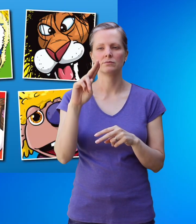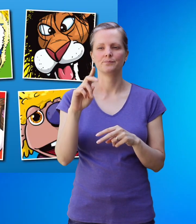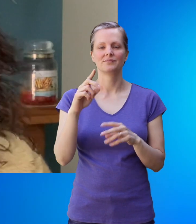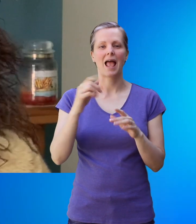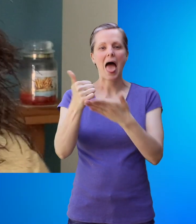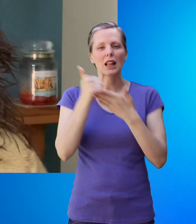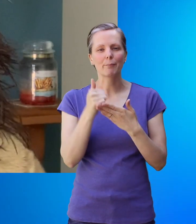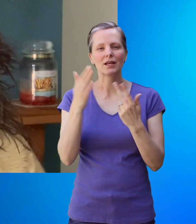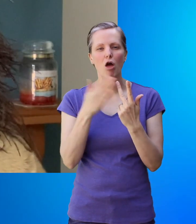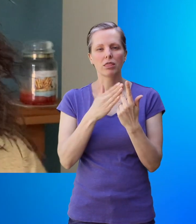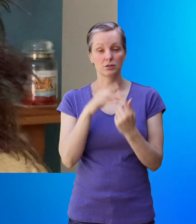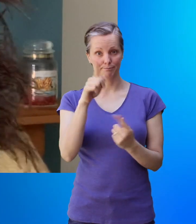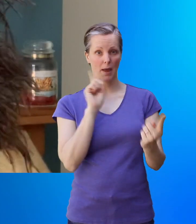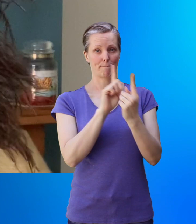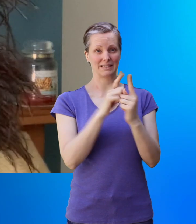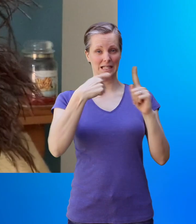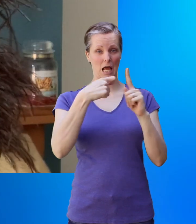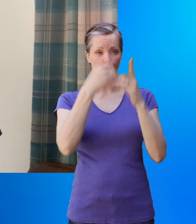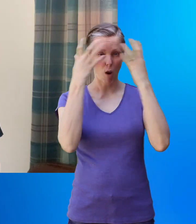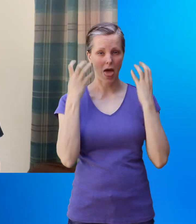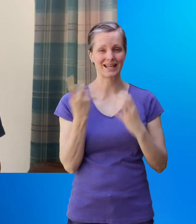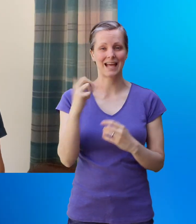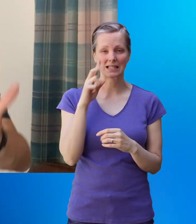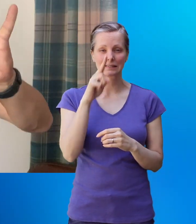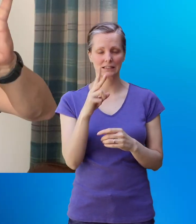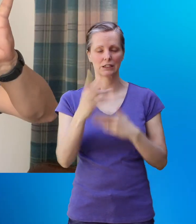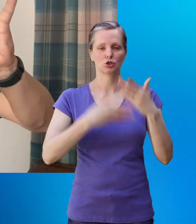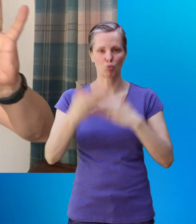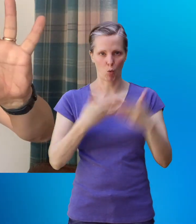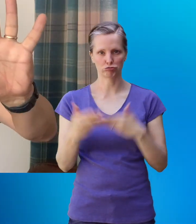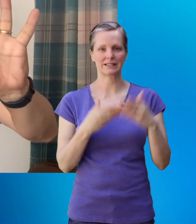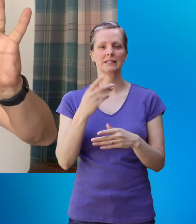Others, you would have met Cato the lion, but also seen the story of when Jesus fed